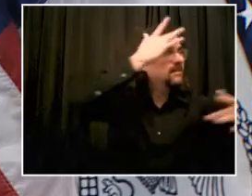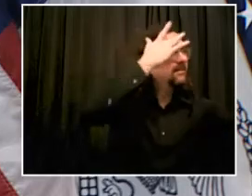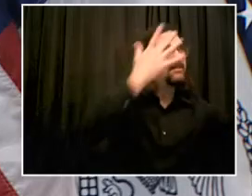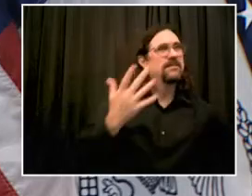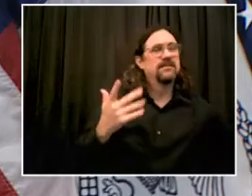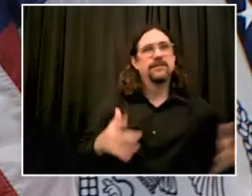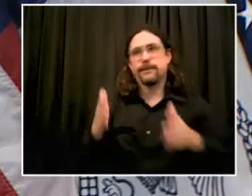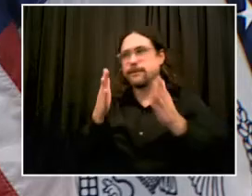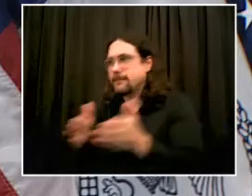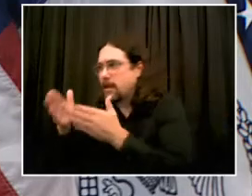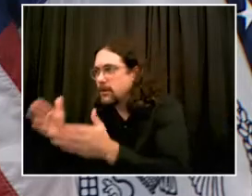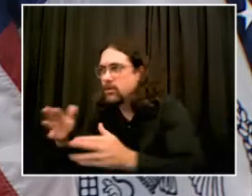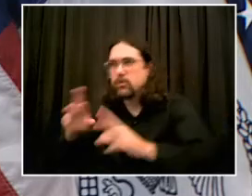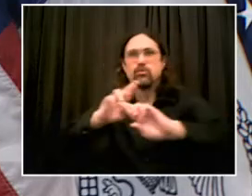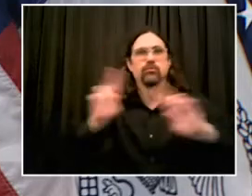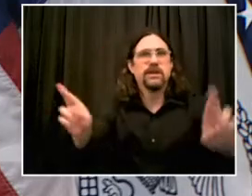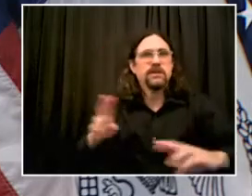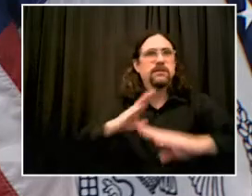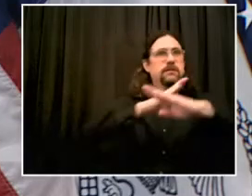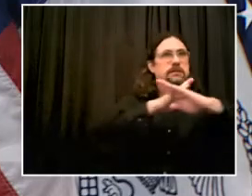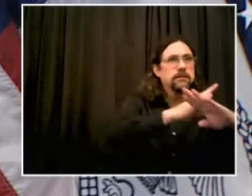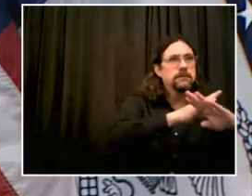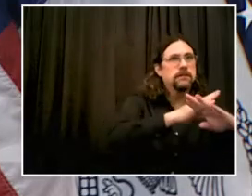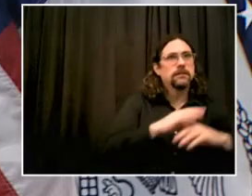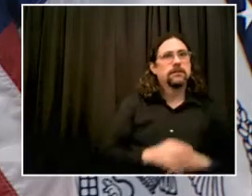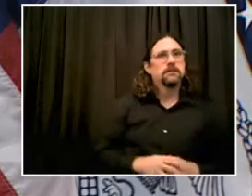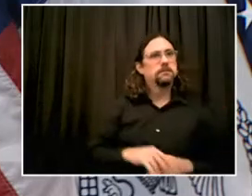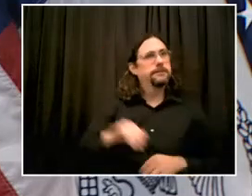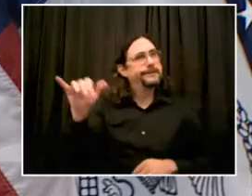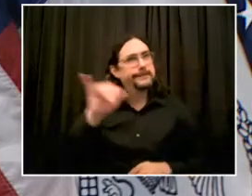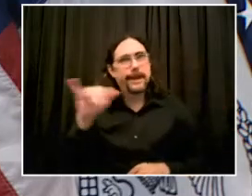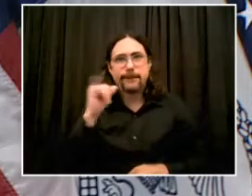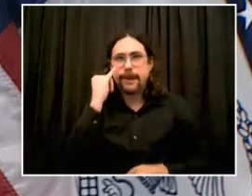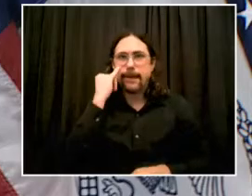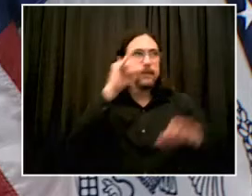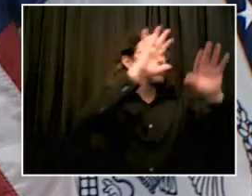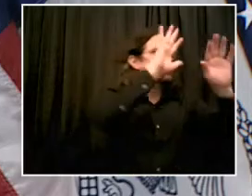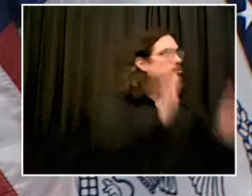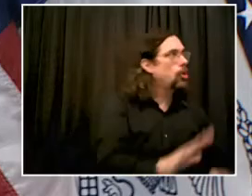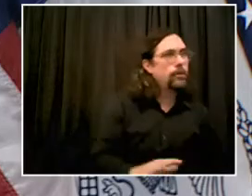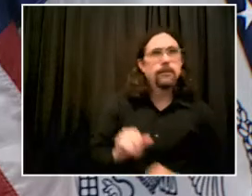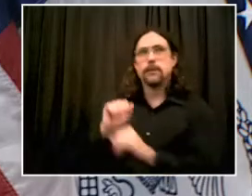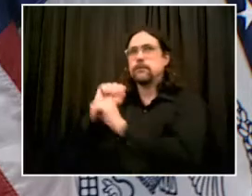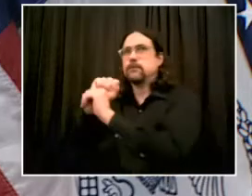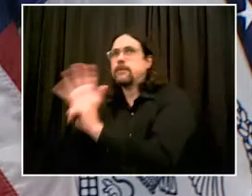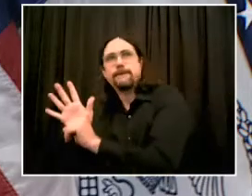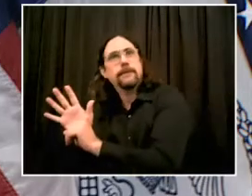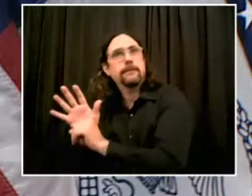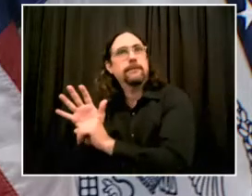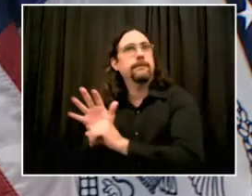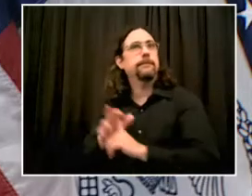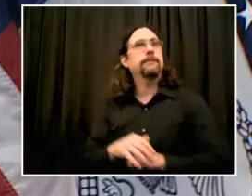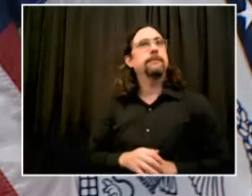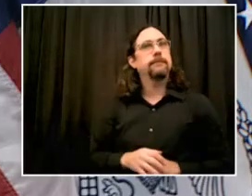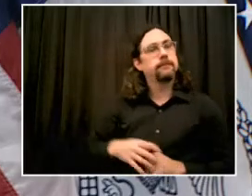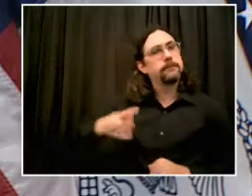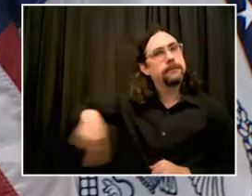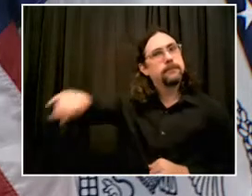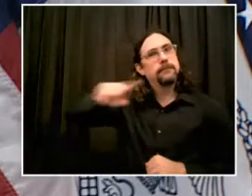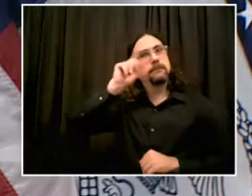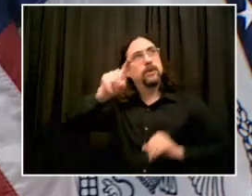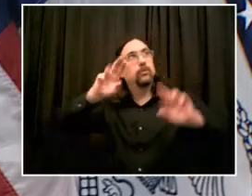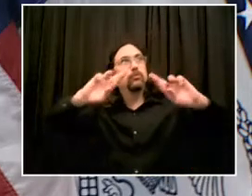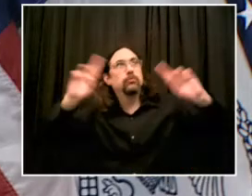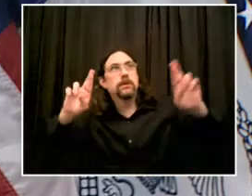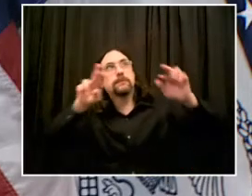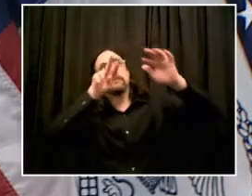got at it. All different city agencies, the people of New York City, most importantly. This is one of the things we've learned in this crisis, how important the